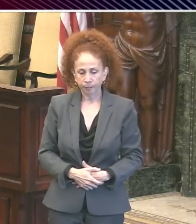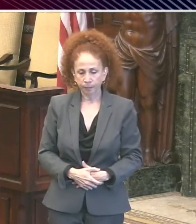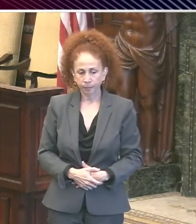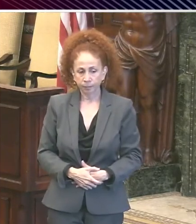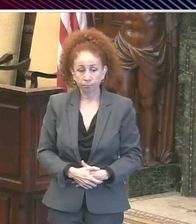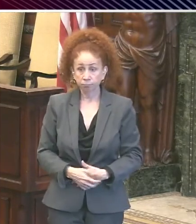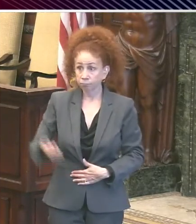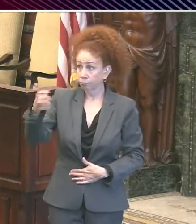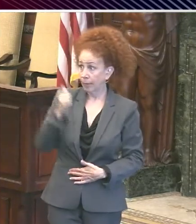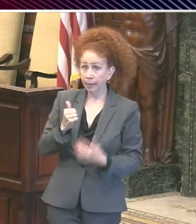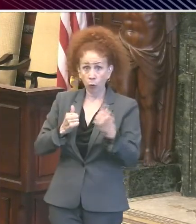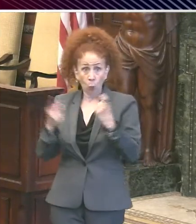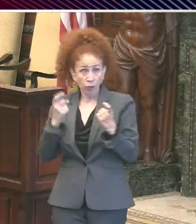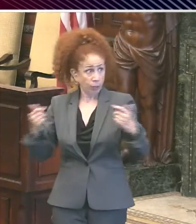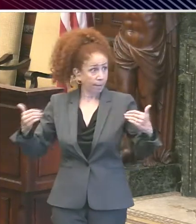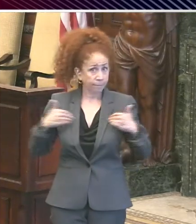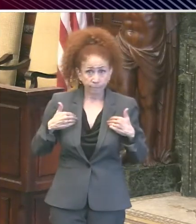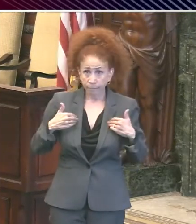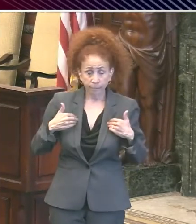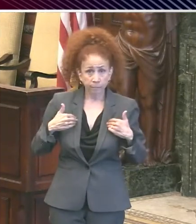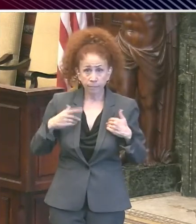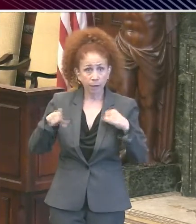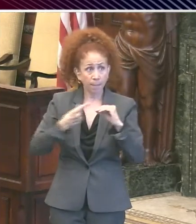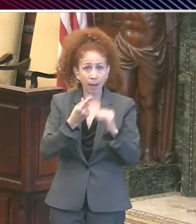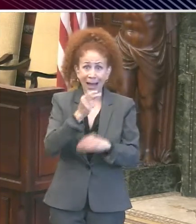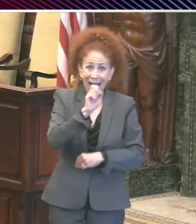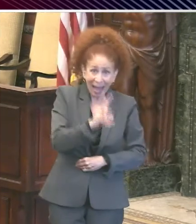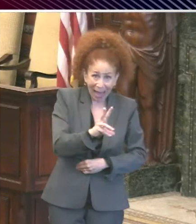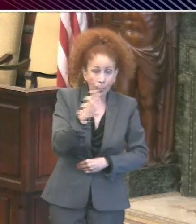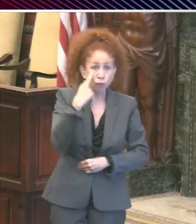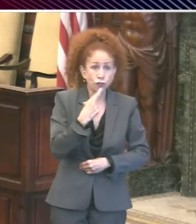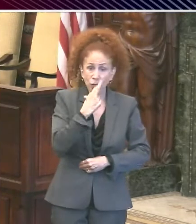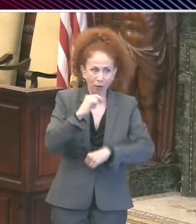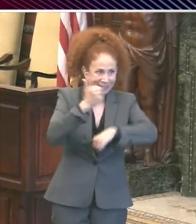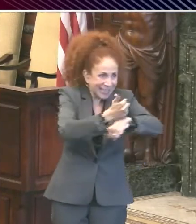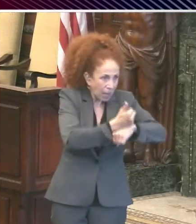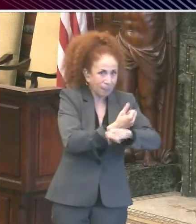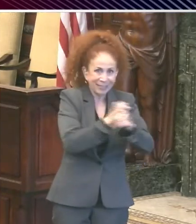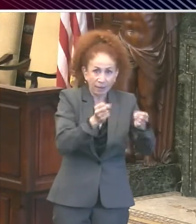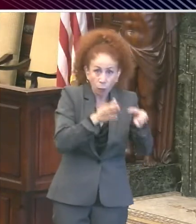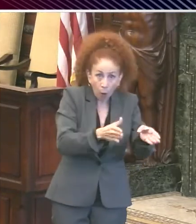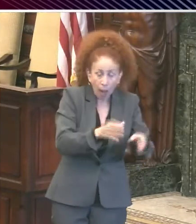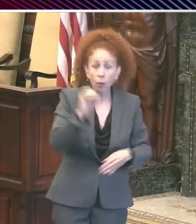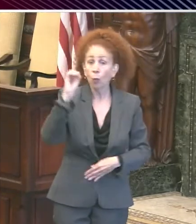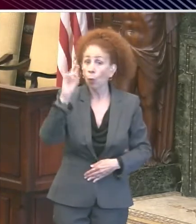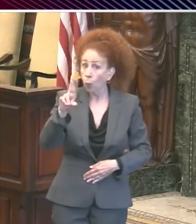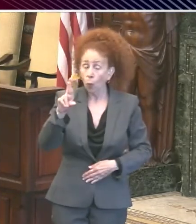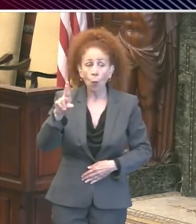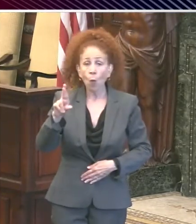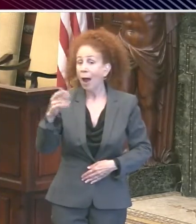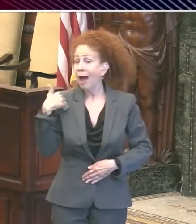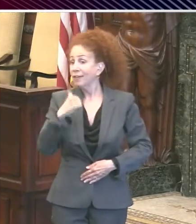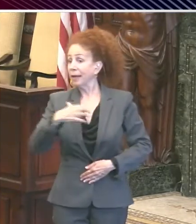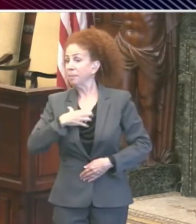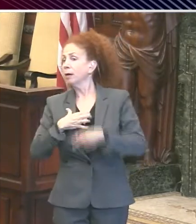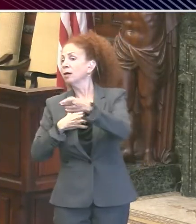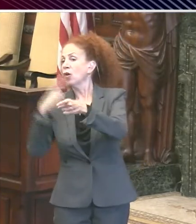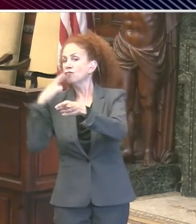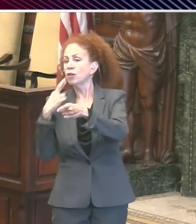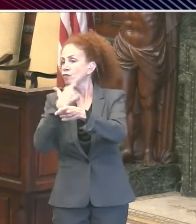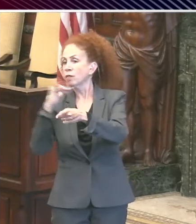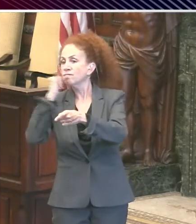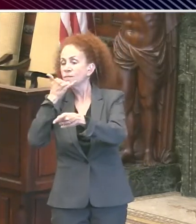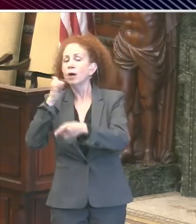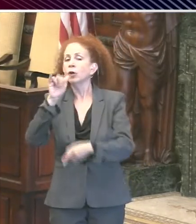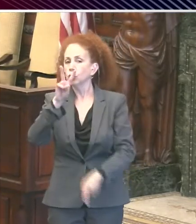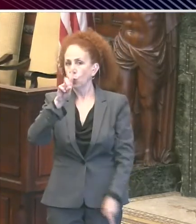If anybody has any questions about how a restaurant ought to be arranged for safety, or have complaints about restaurants, they can call this